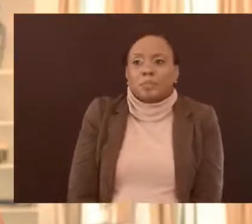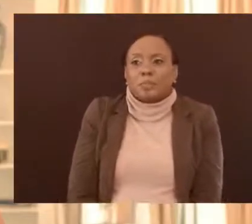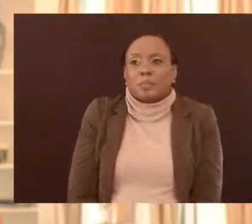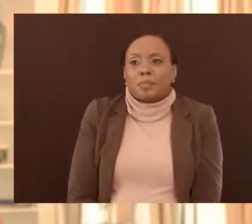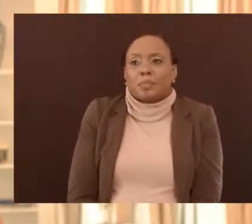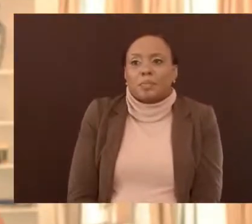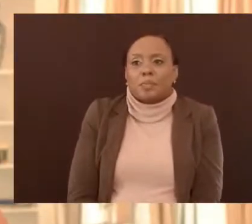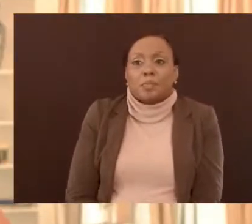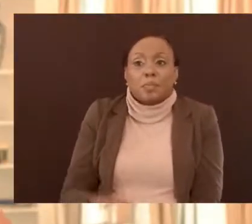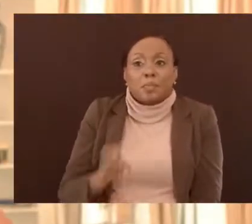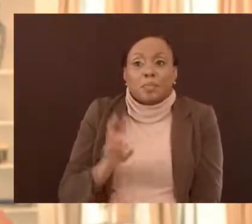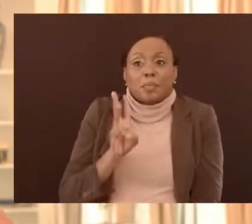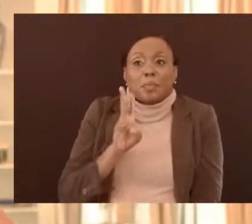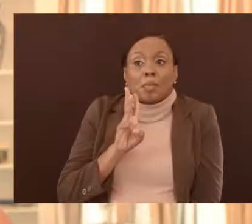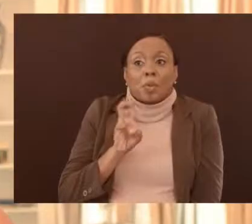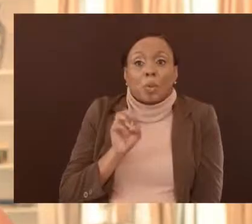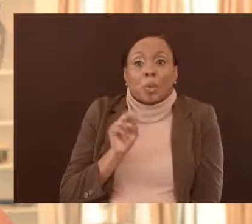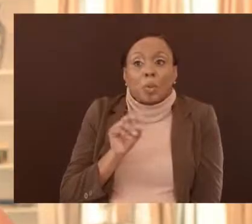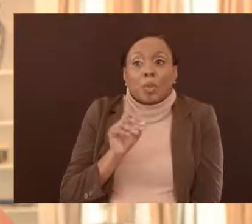Wendy?